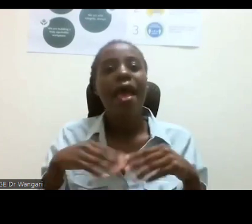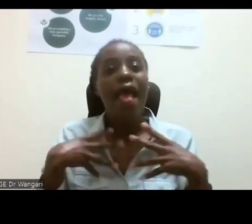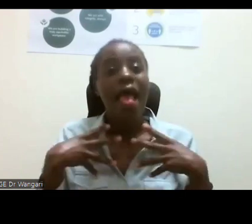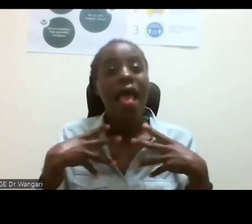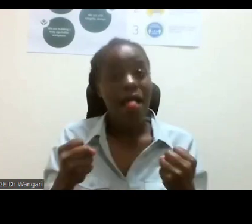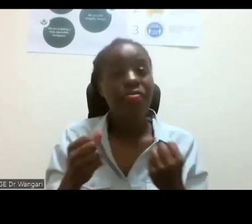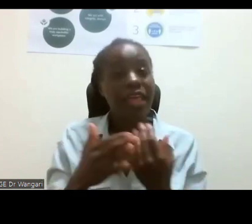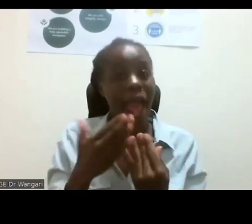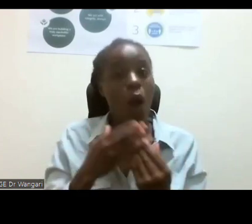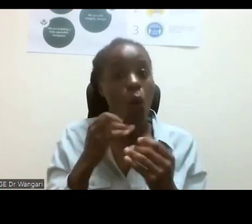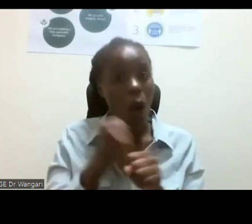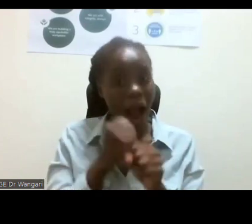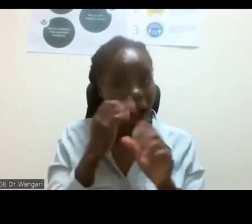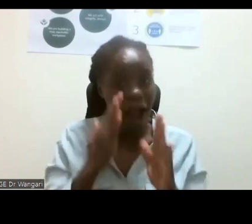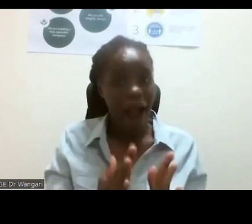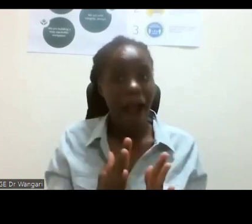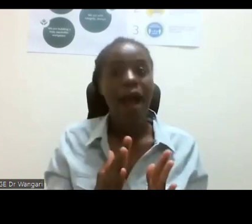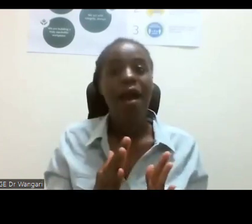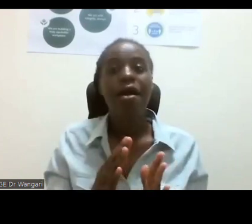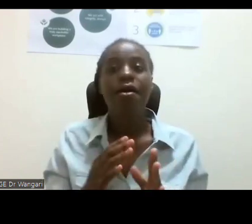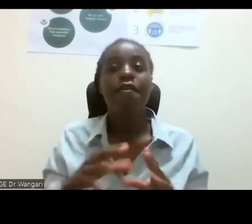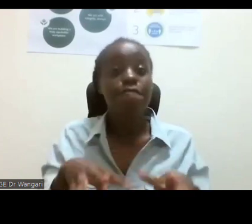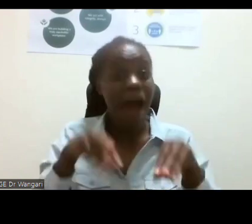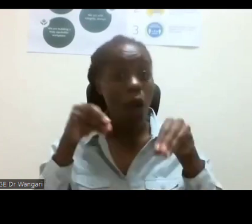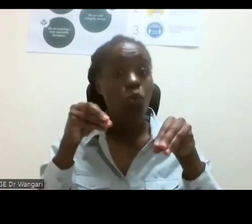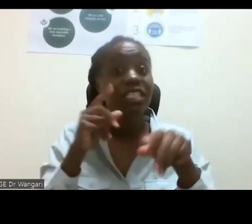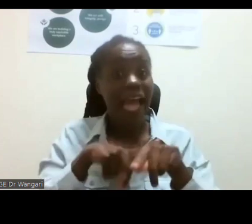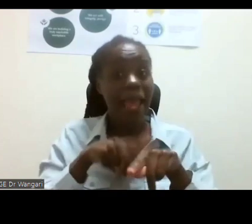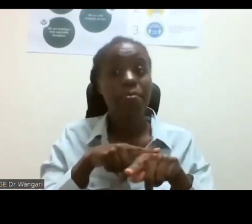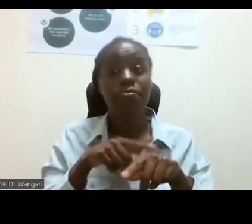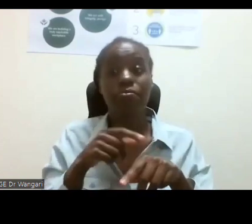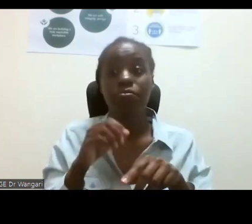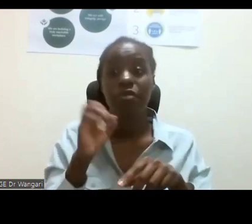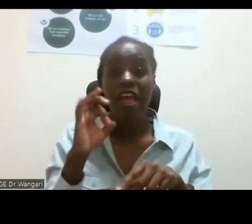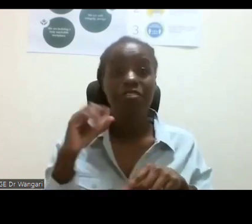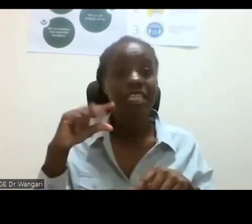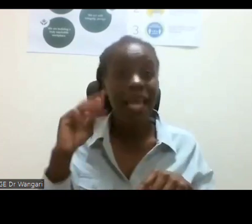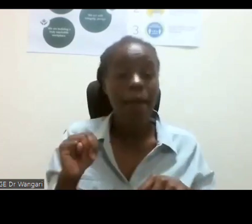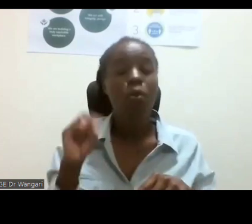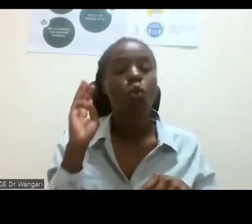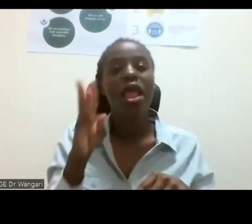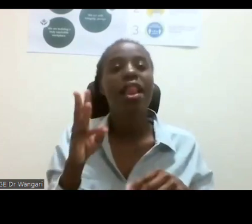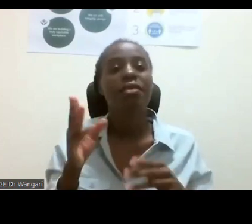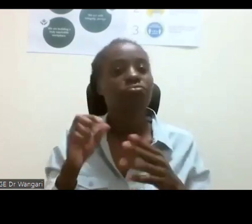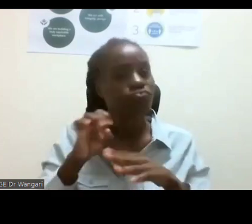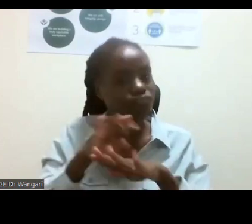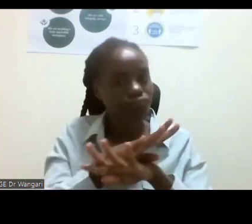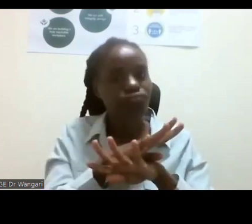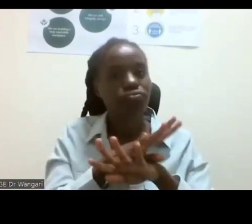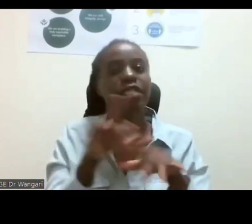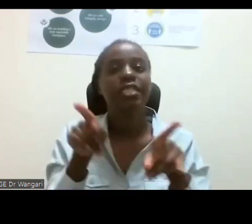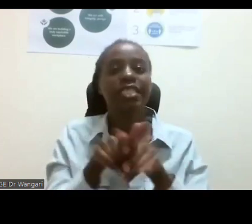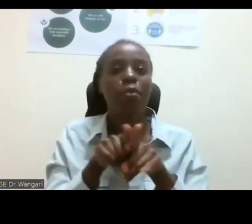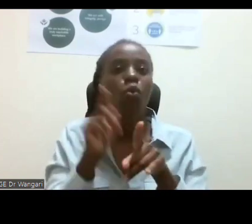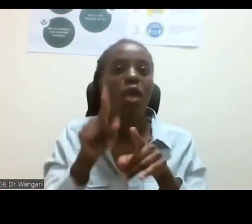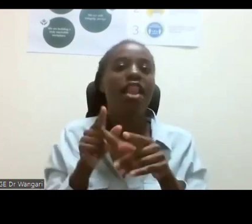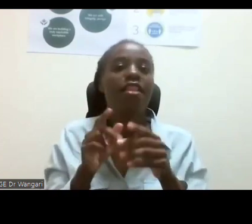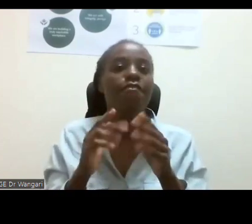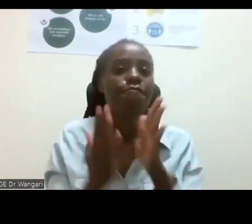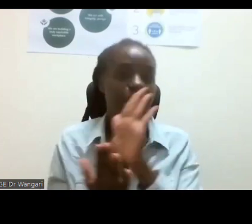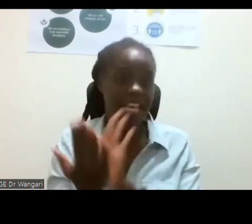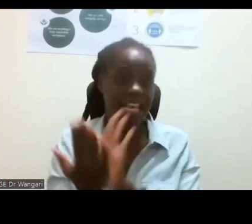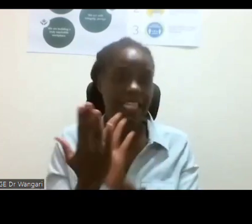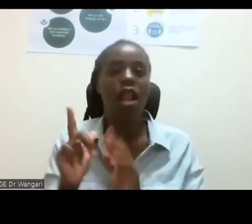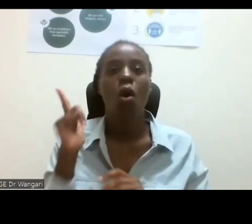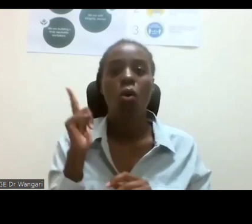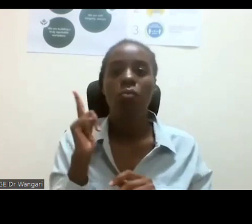will face the full force of the law and risks being deregistered. We also developed a training manual for the healthcare providers